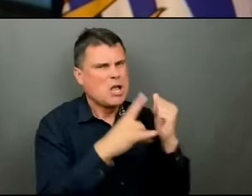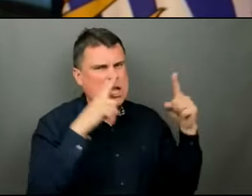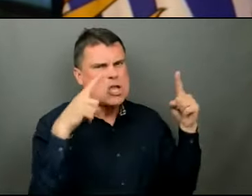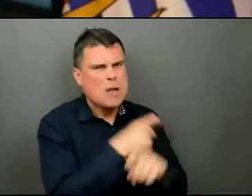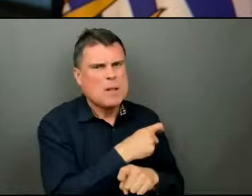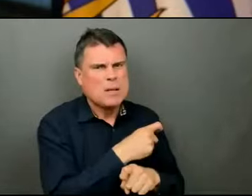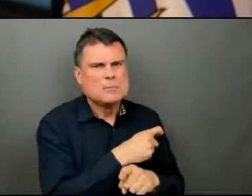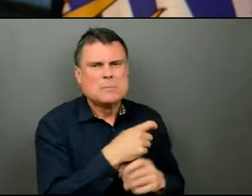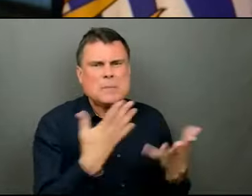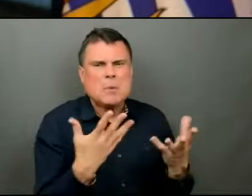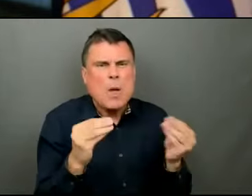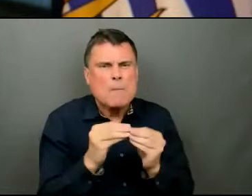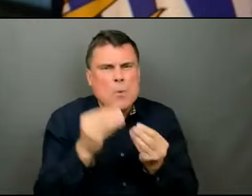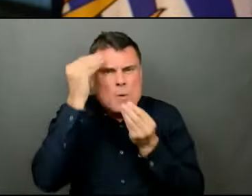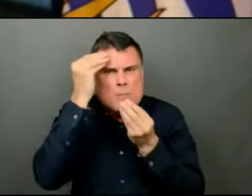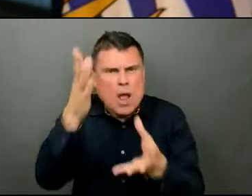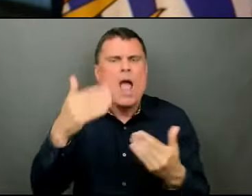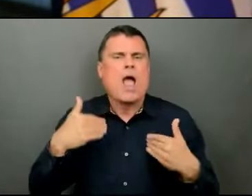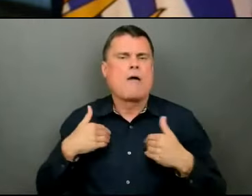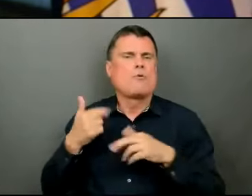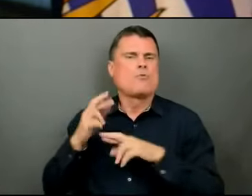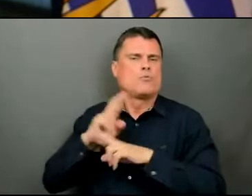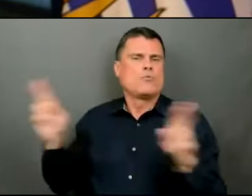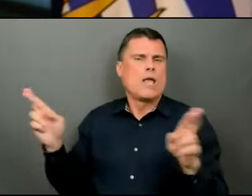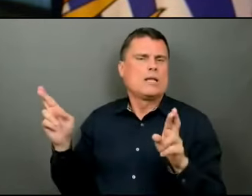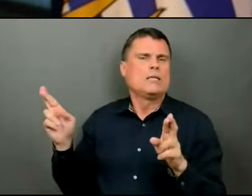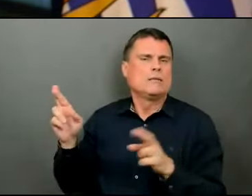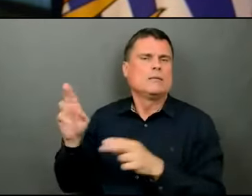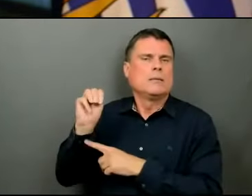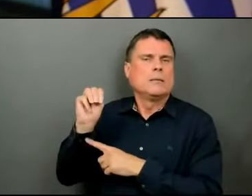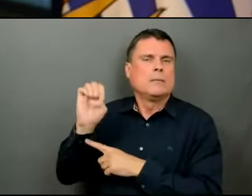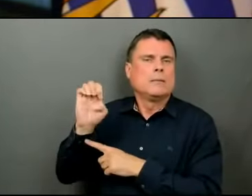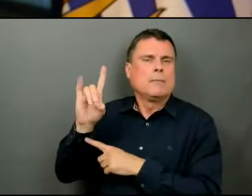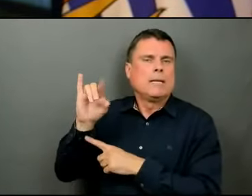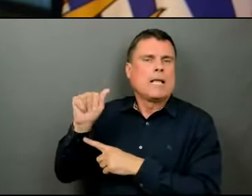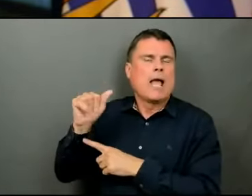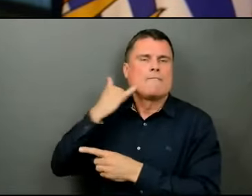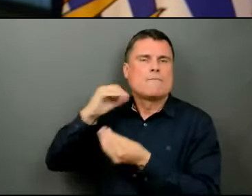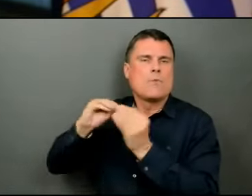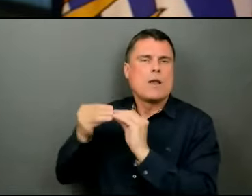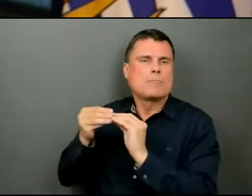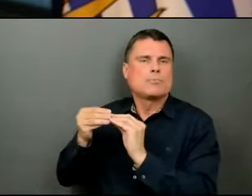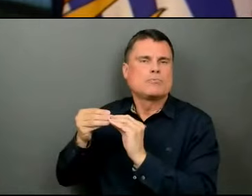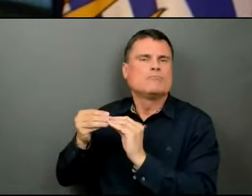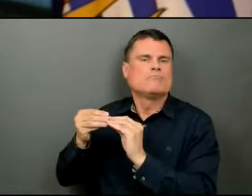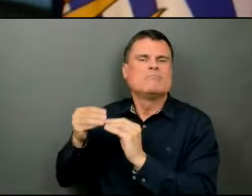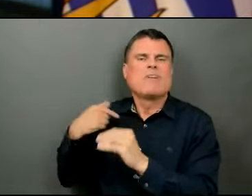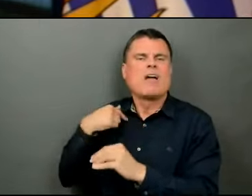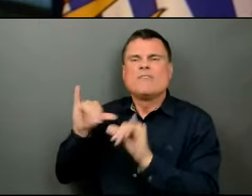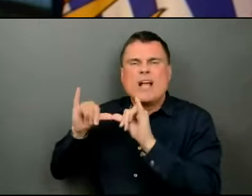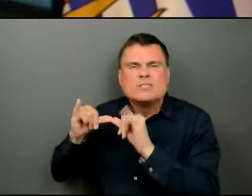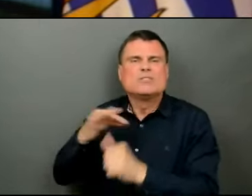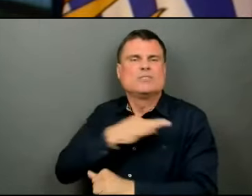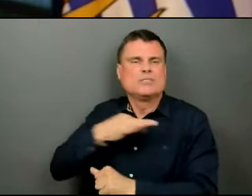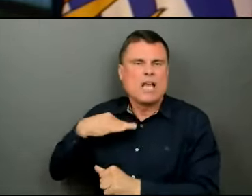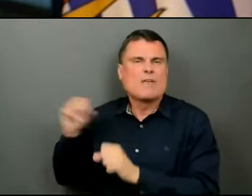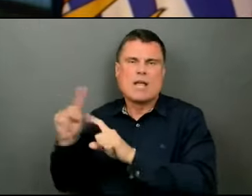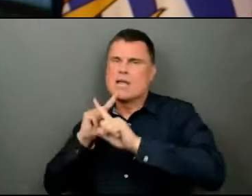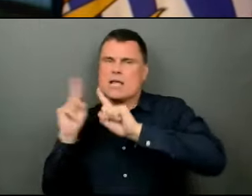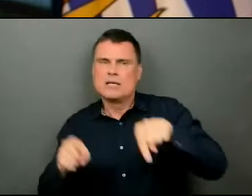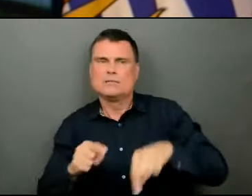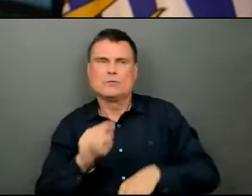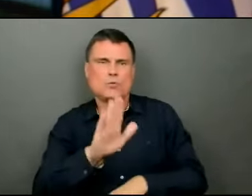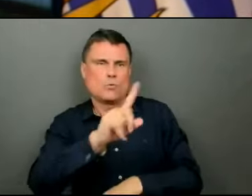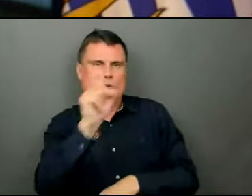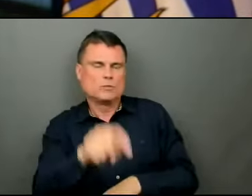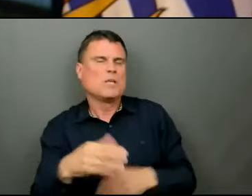looking for. We have a media line desk with some of the engineering and technical staff as well to answer those. So I'll turn things over